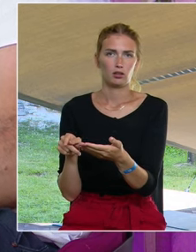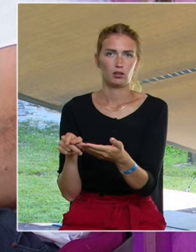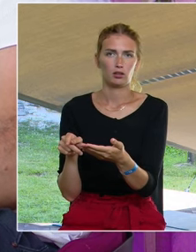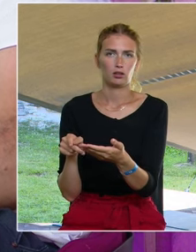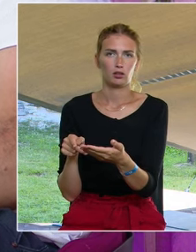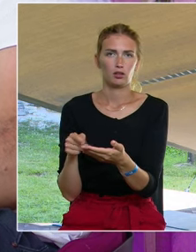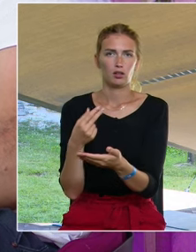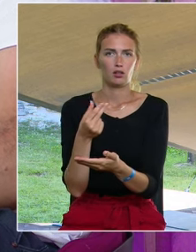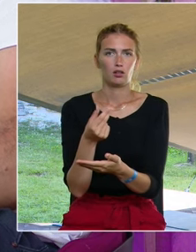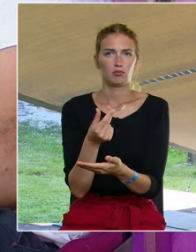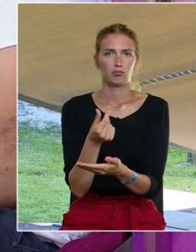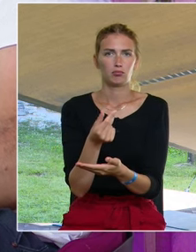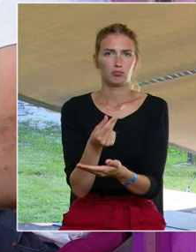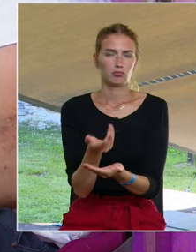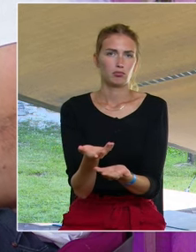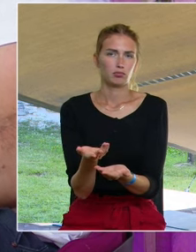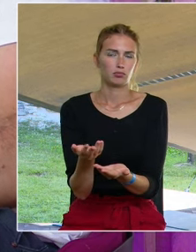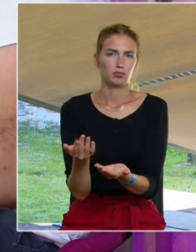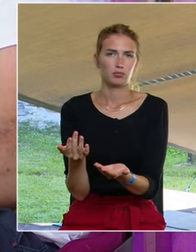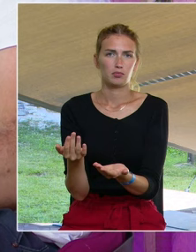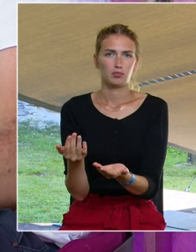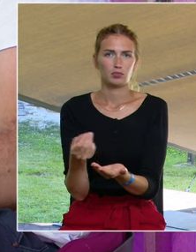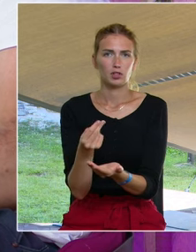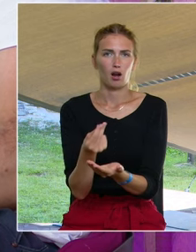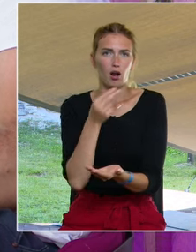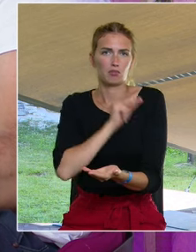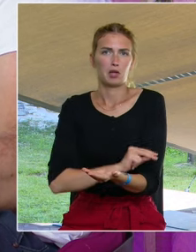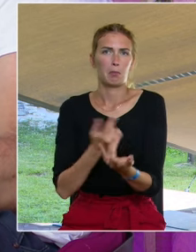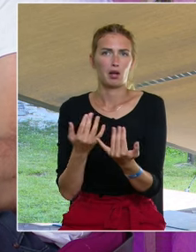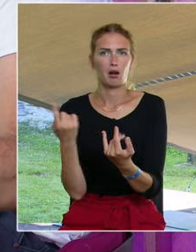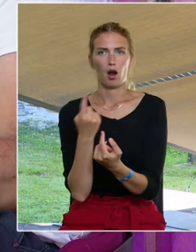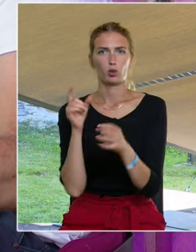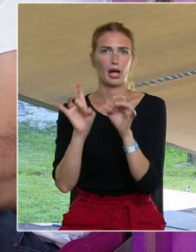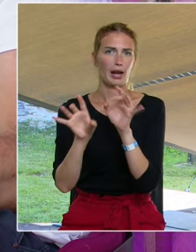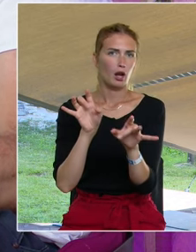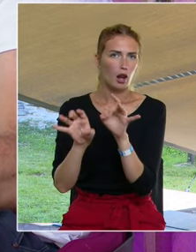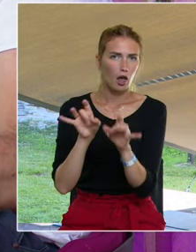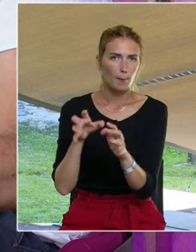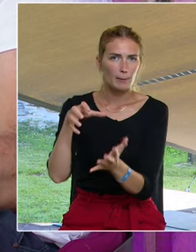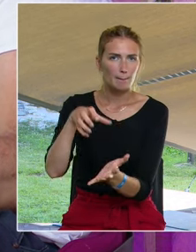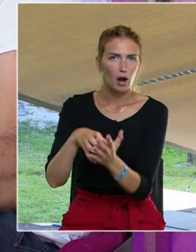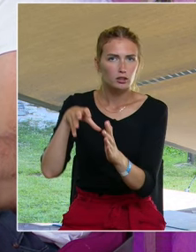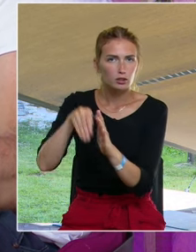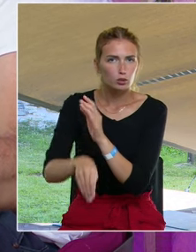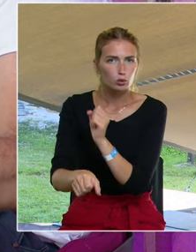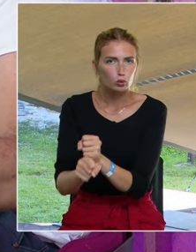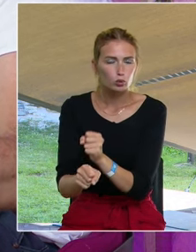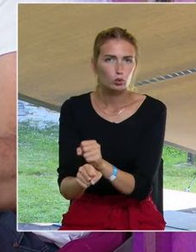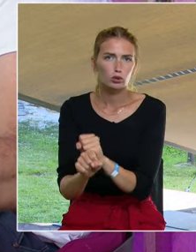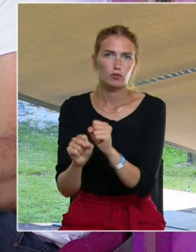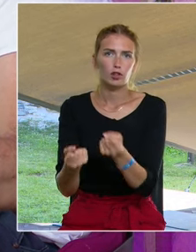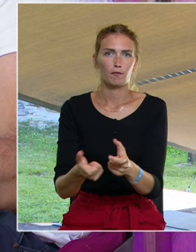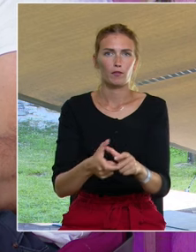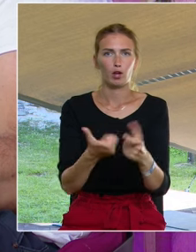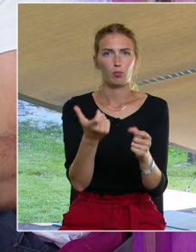money off of applying their craft to commercial content, basically, or working in adjacent industries.